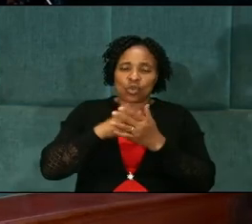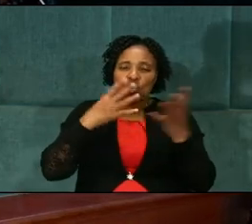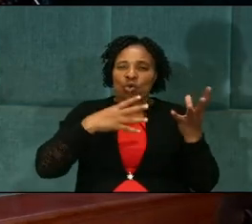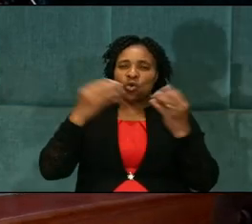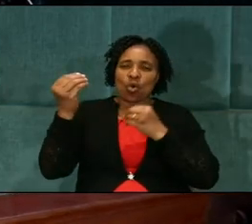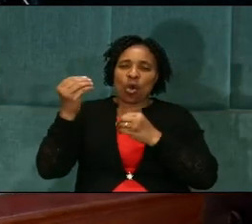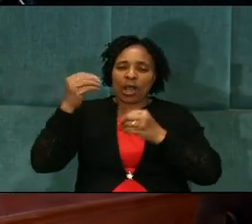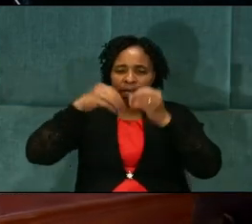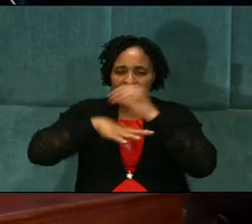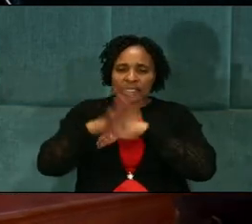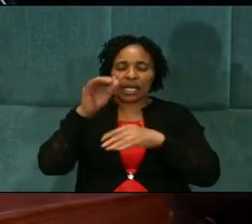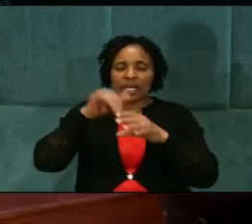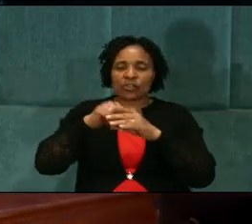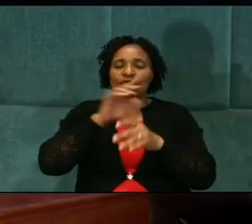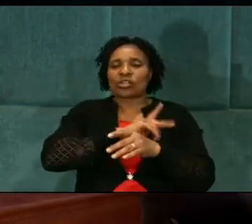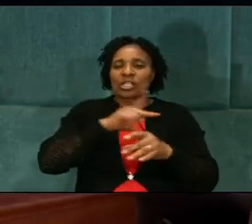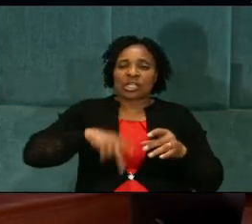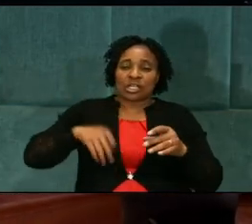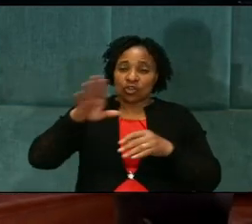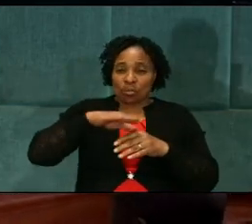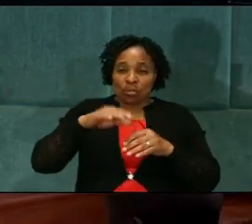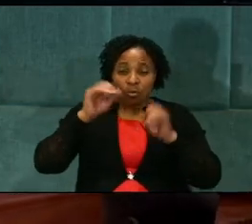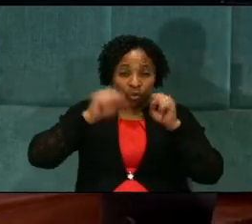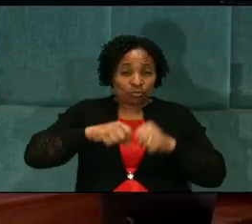kingdom. Will it be you?